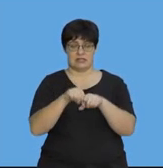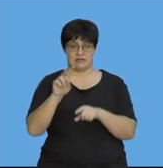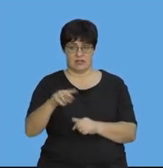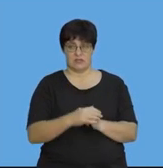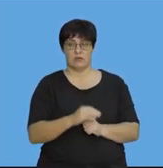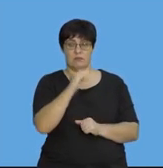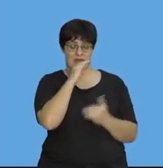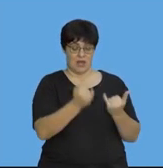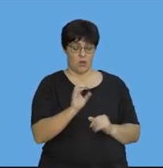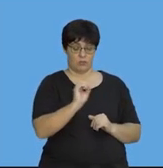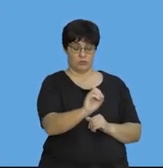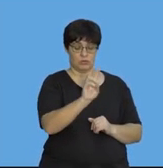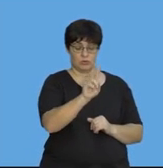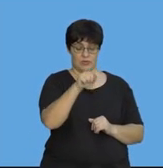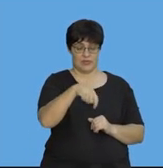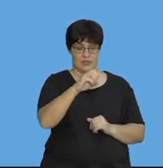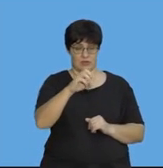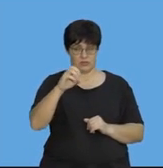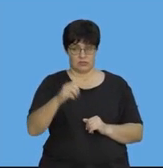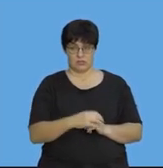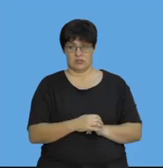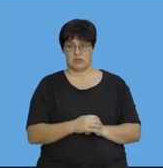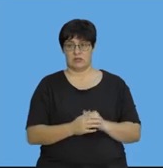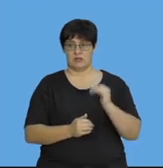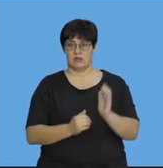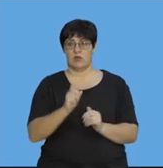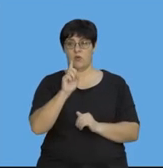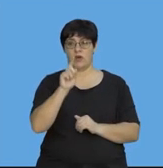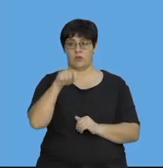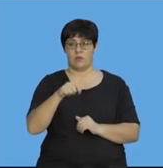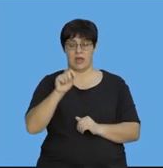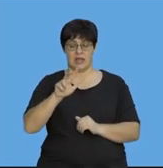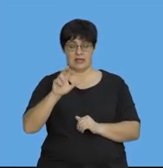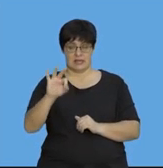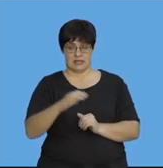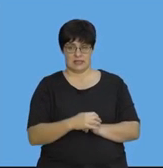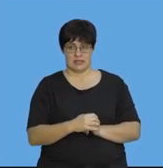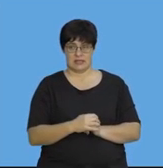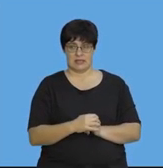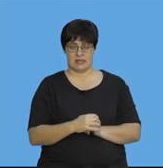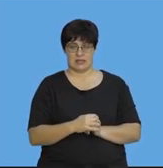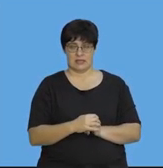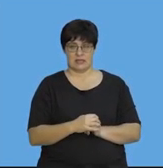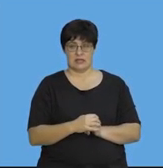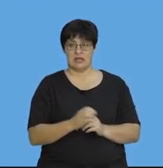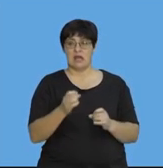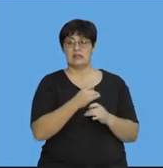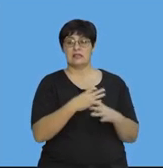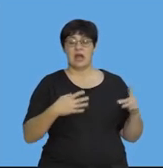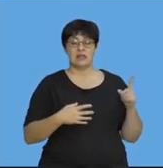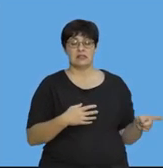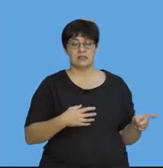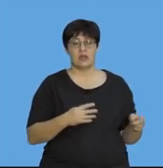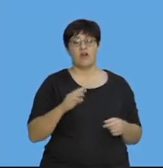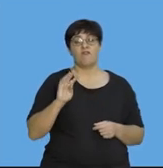All right. And now it's 2,000. Final velocity is 1.83. Its